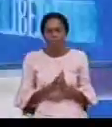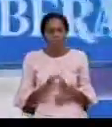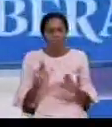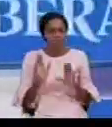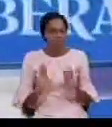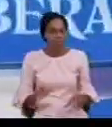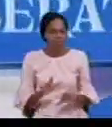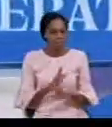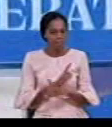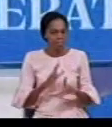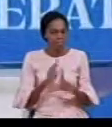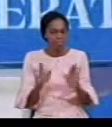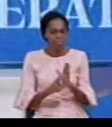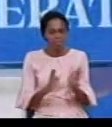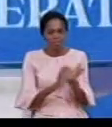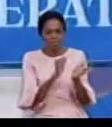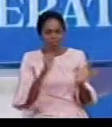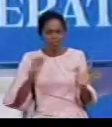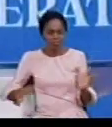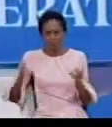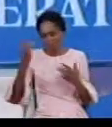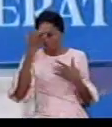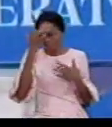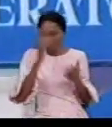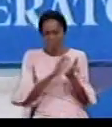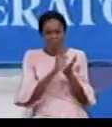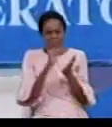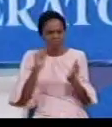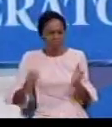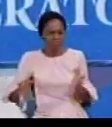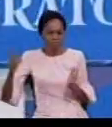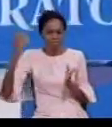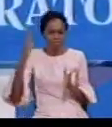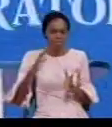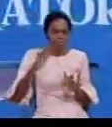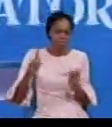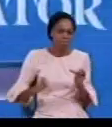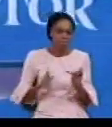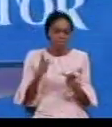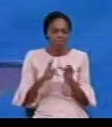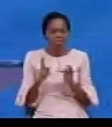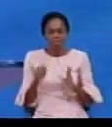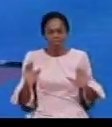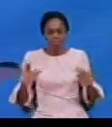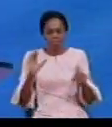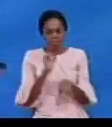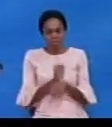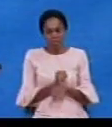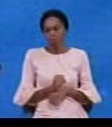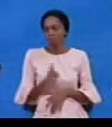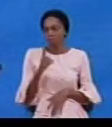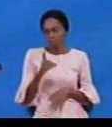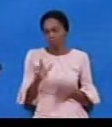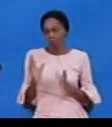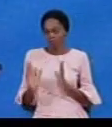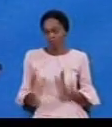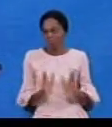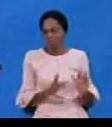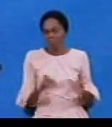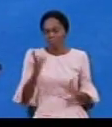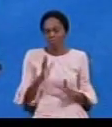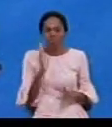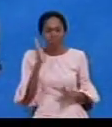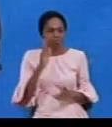removed, death removed. The Lord perfected the miracle, and get ready, miracle for you, and God will perfect